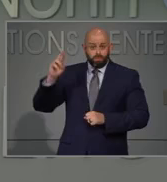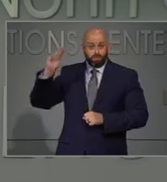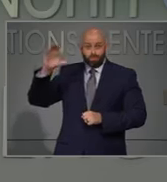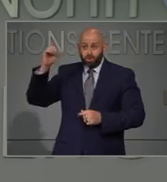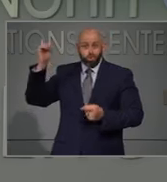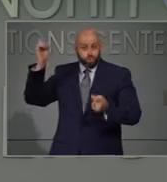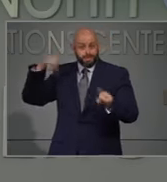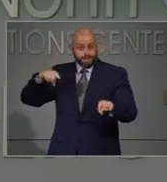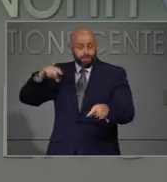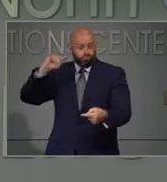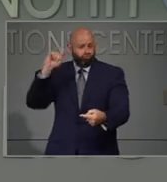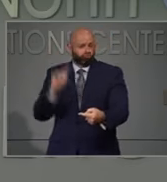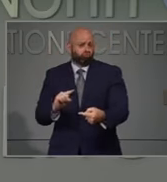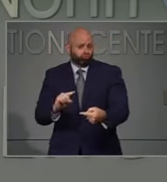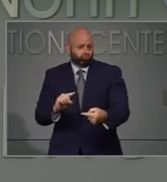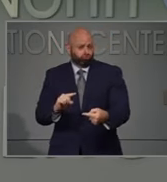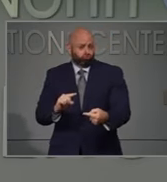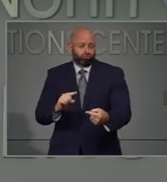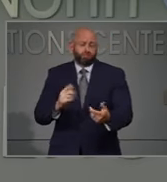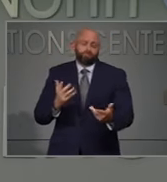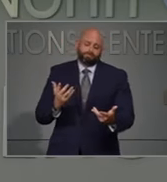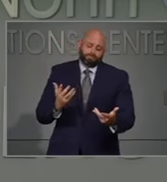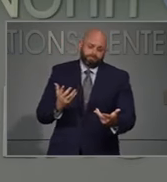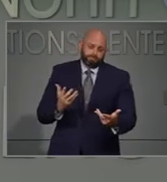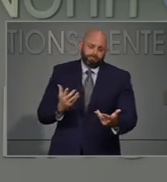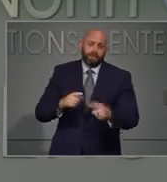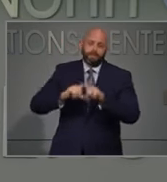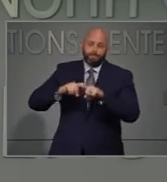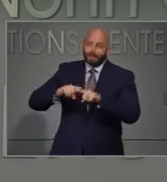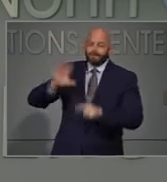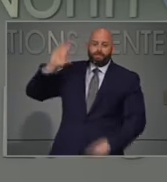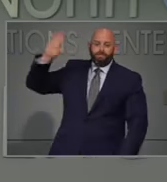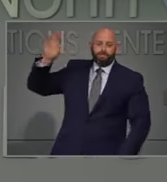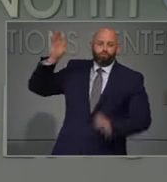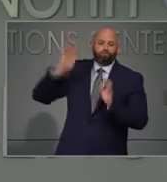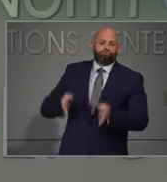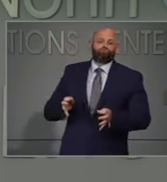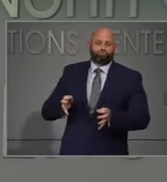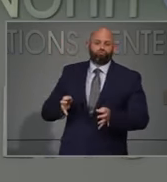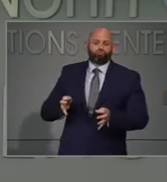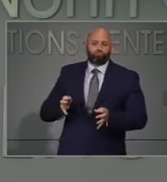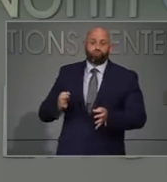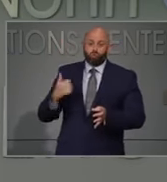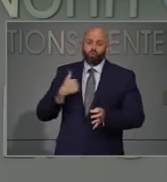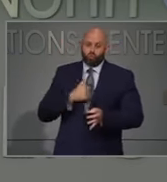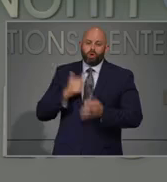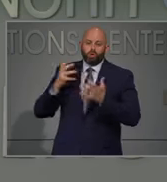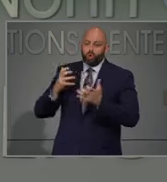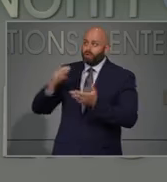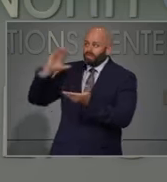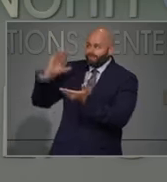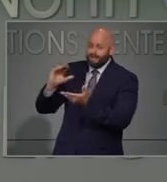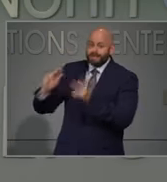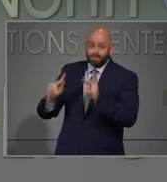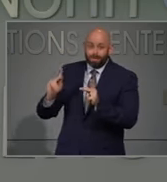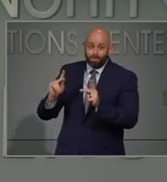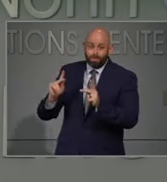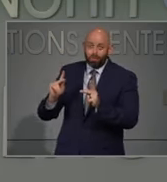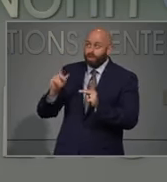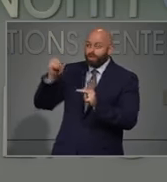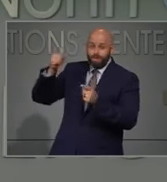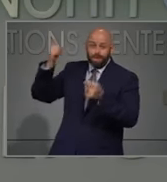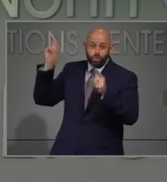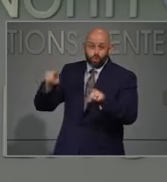the RNC's willingness to discuss with us a scaled-down convention, which we would like to do.